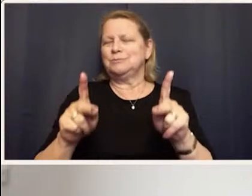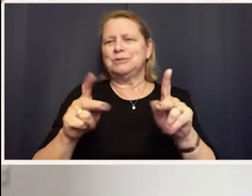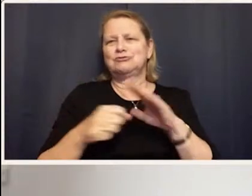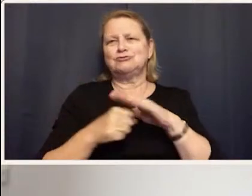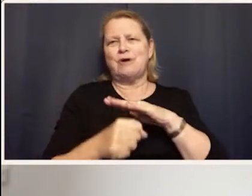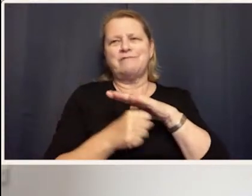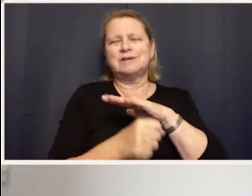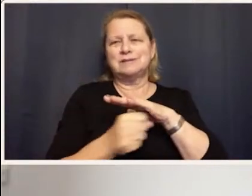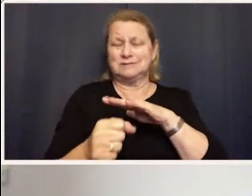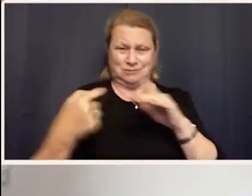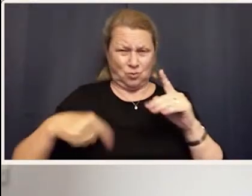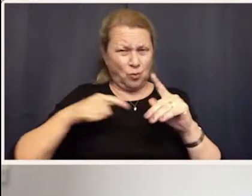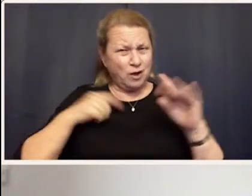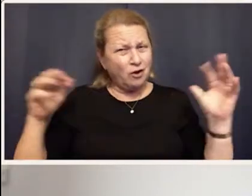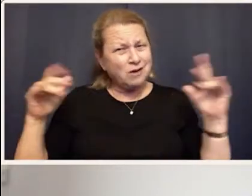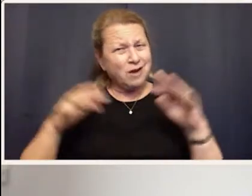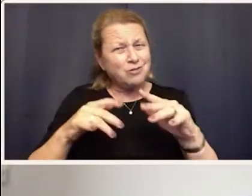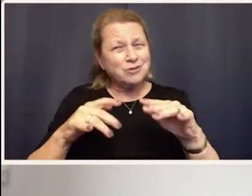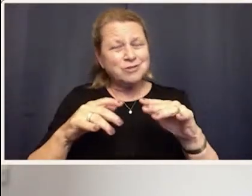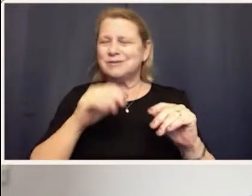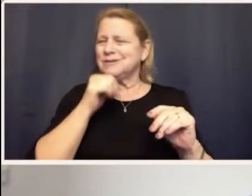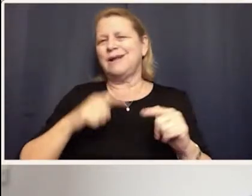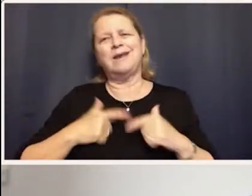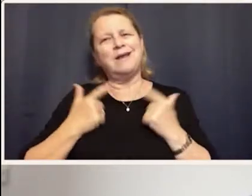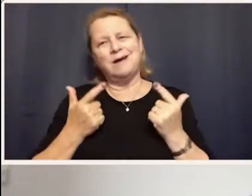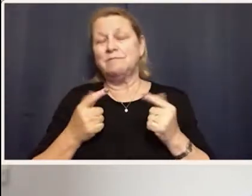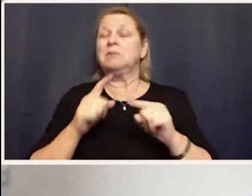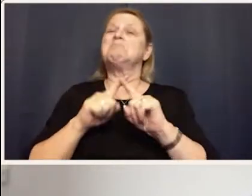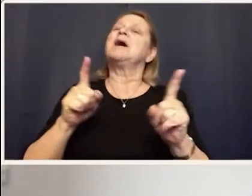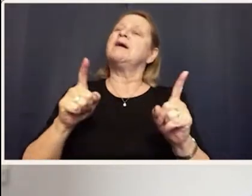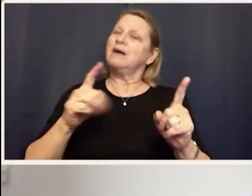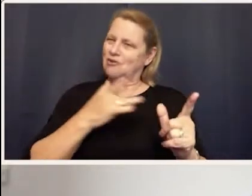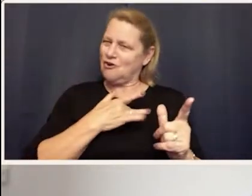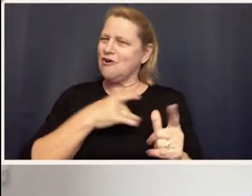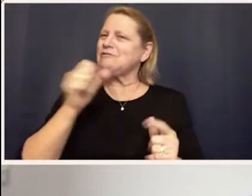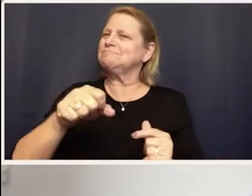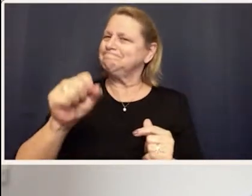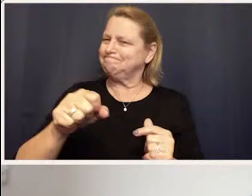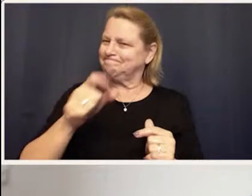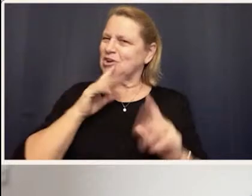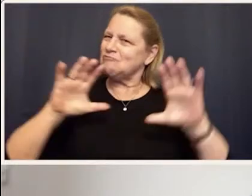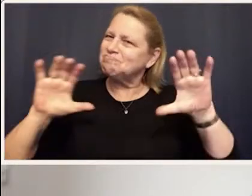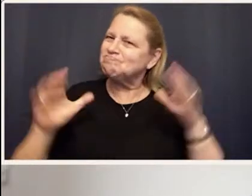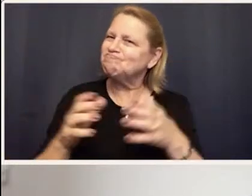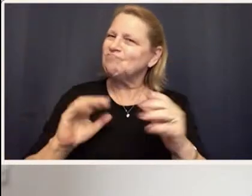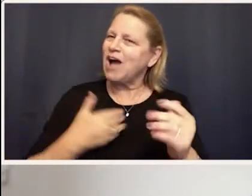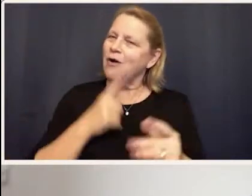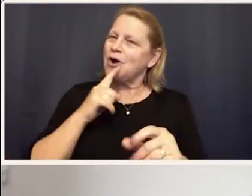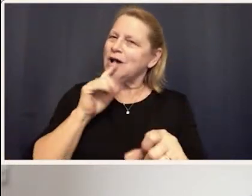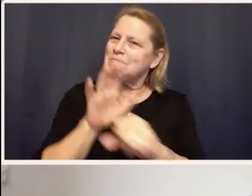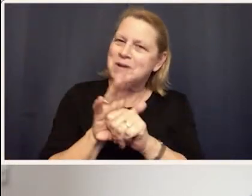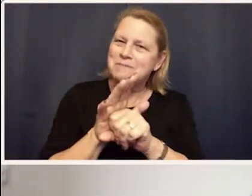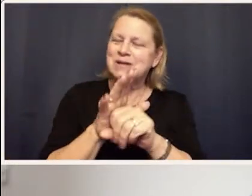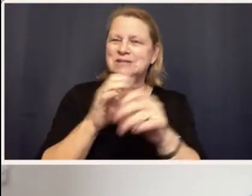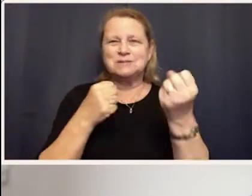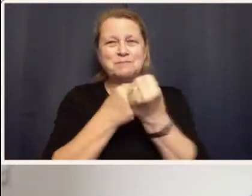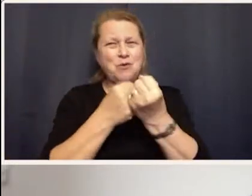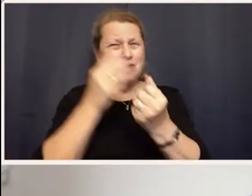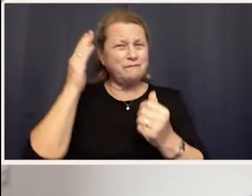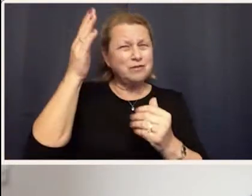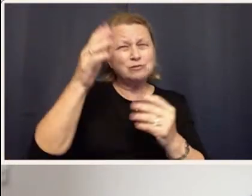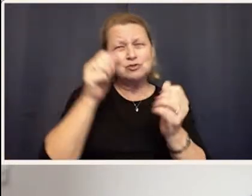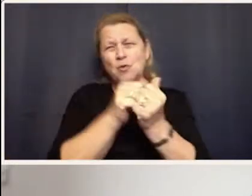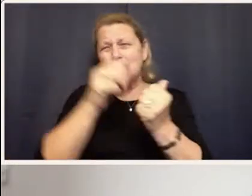trafficking. We are gathered together, not in person, but certainly in spirit, harnessing our shared commitment and